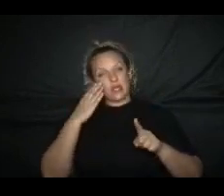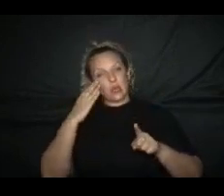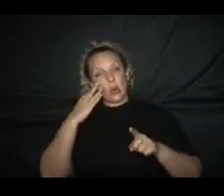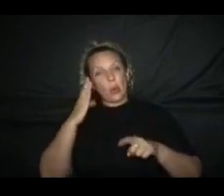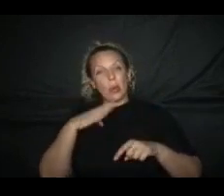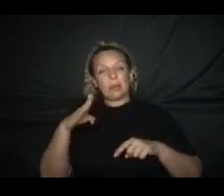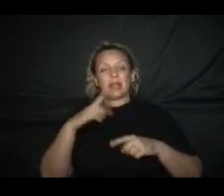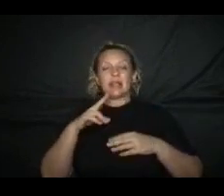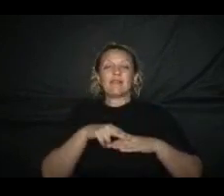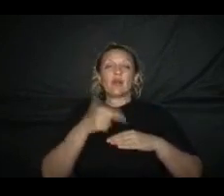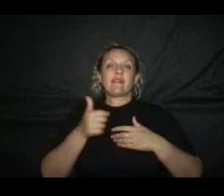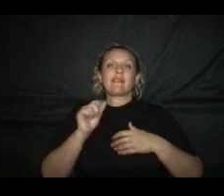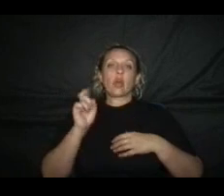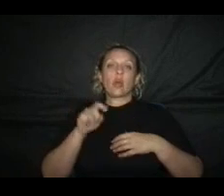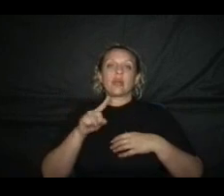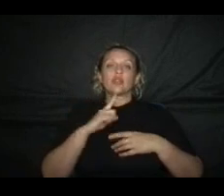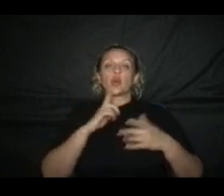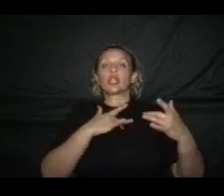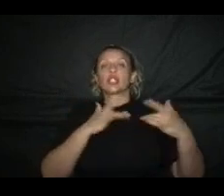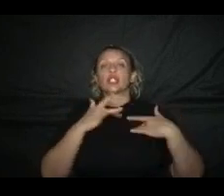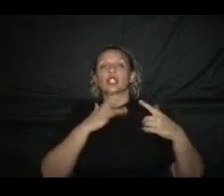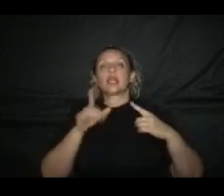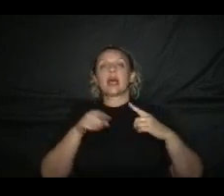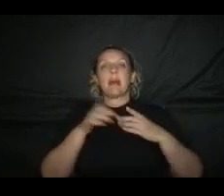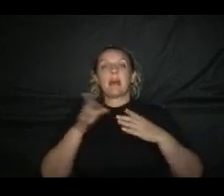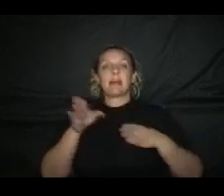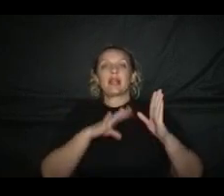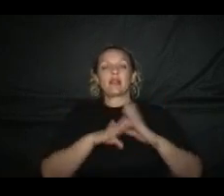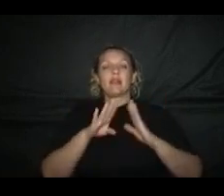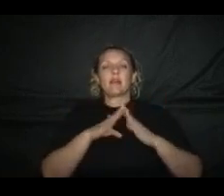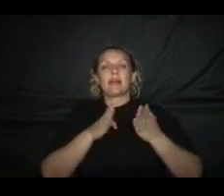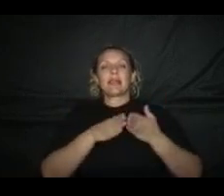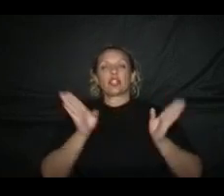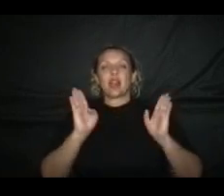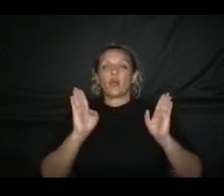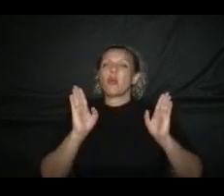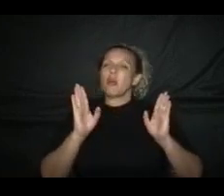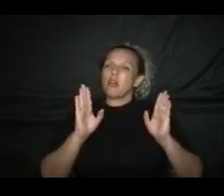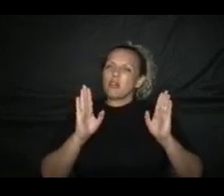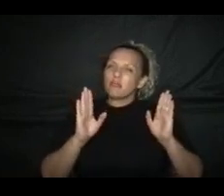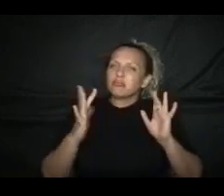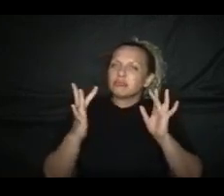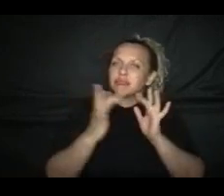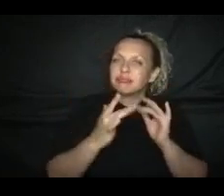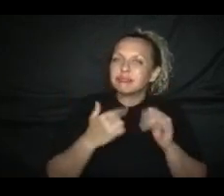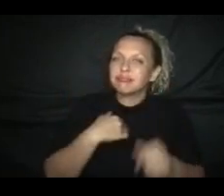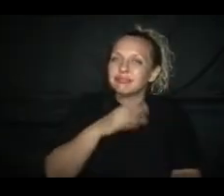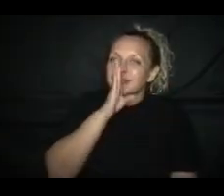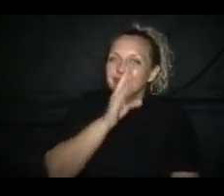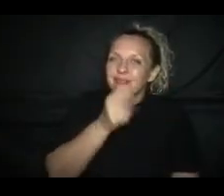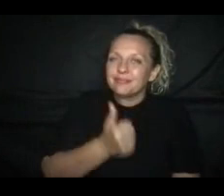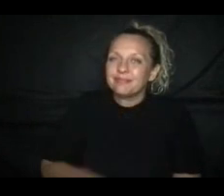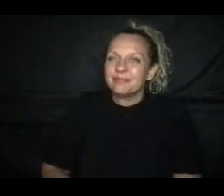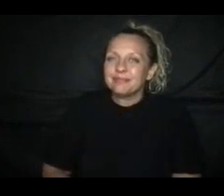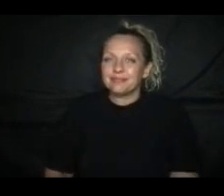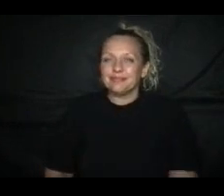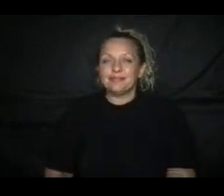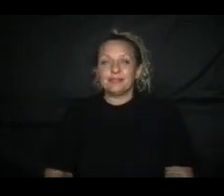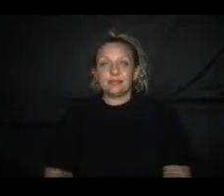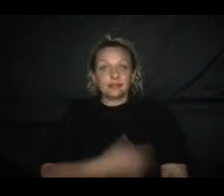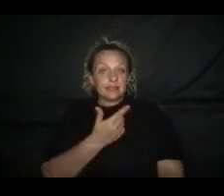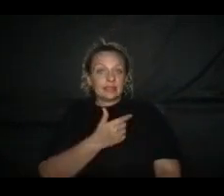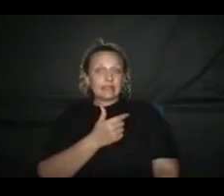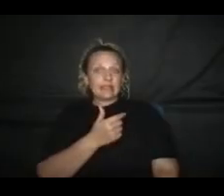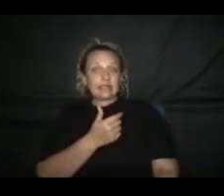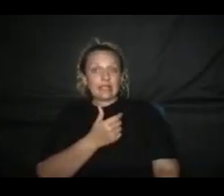you have any questions or concerns about planning or development in general, feel free to reach out to me. Are there any other questions